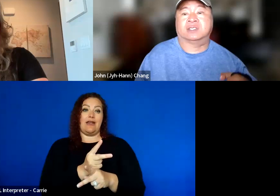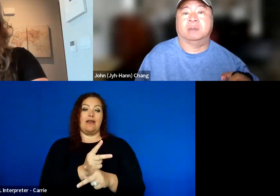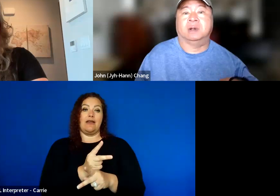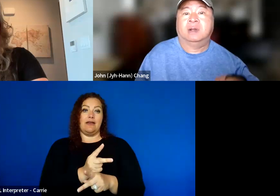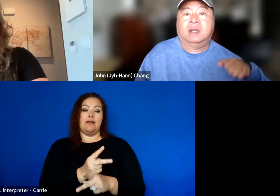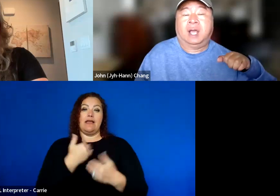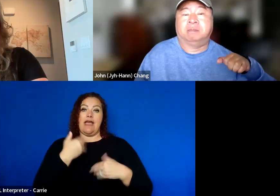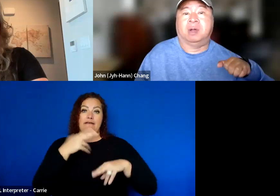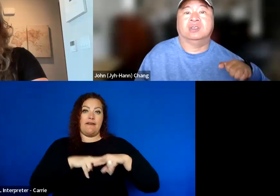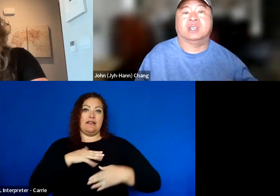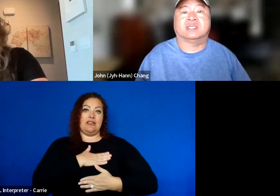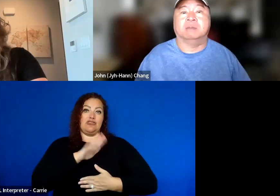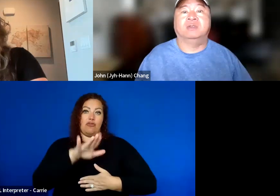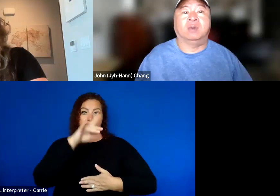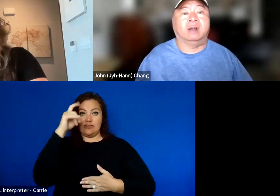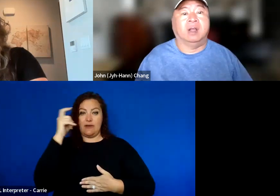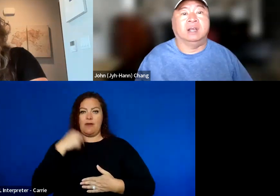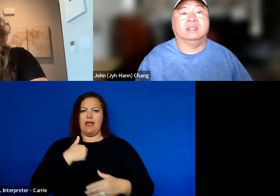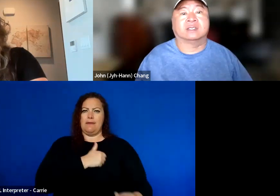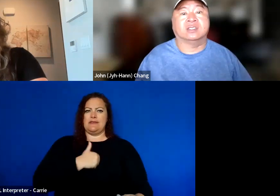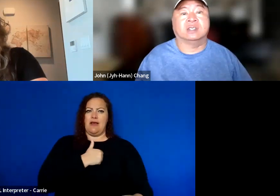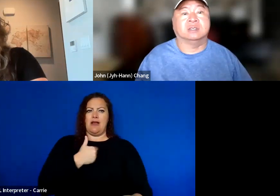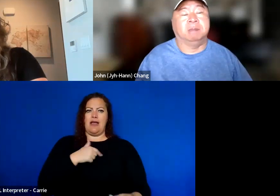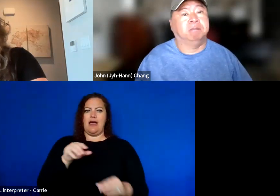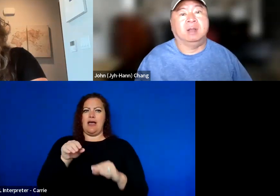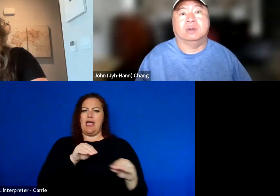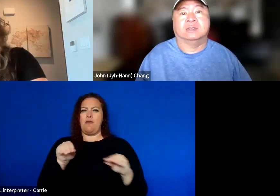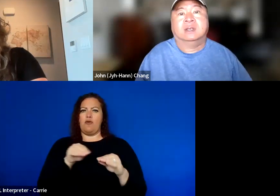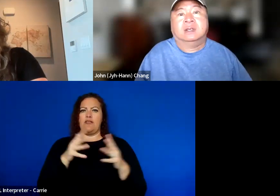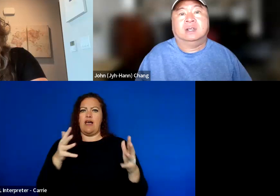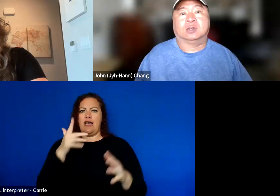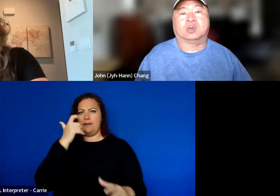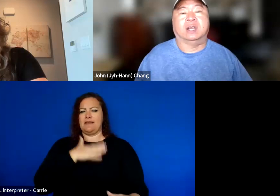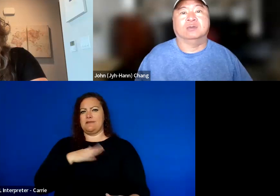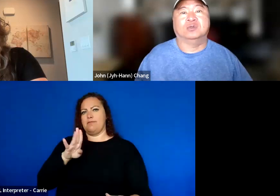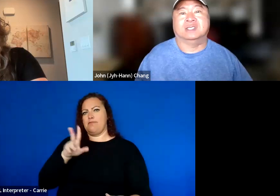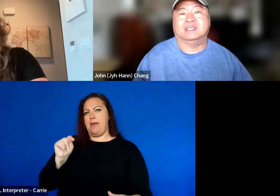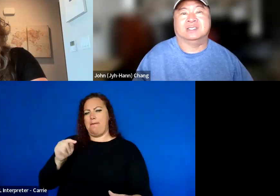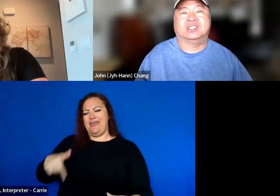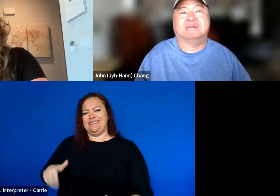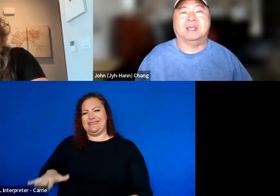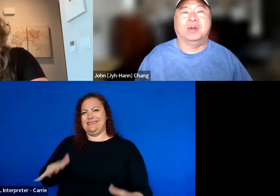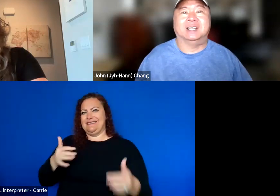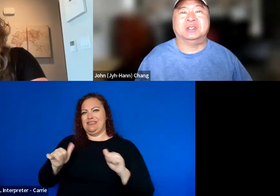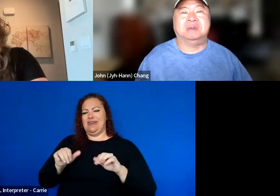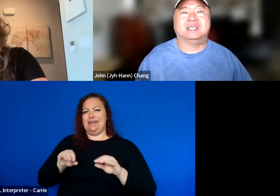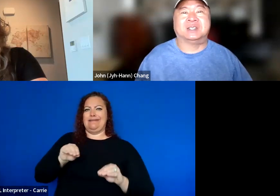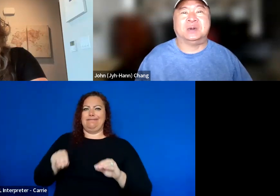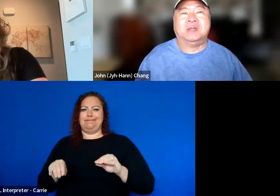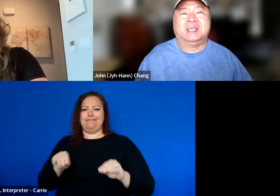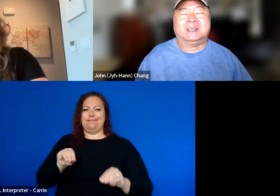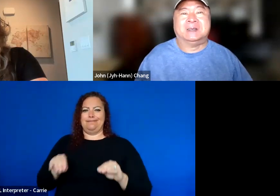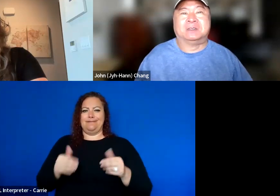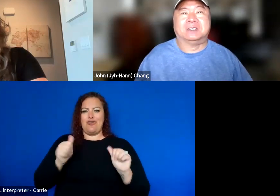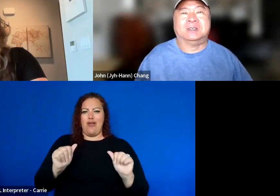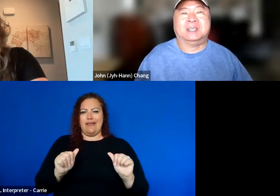Enjoy the summer. I apologize. I moved around a lot in this session because my butt was, trying to shift my weight a little bit.